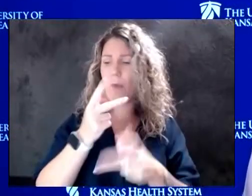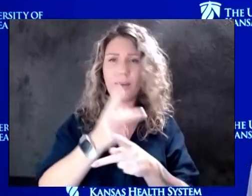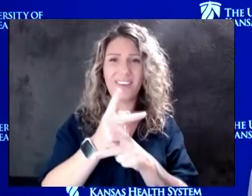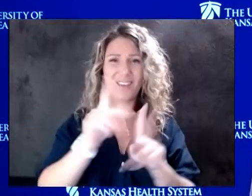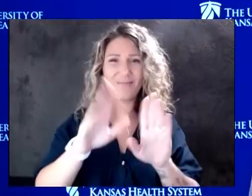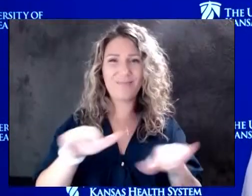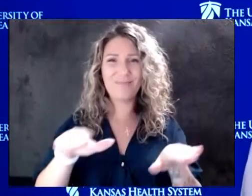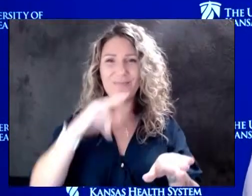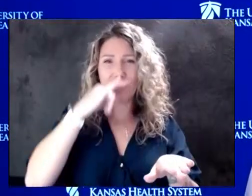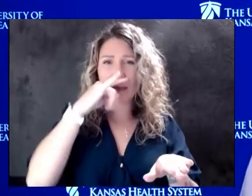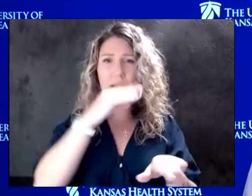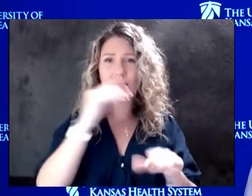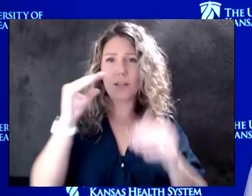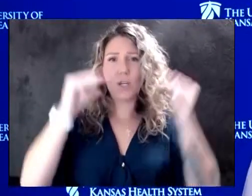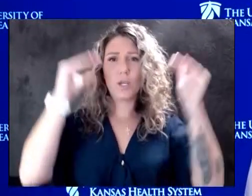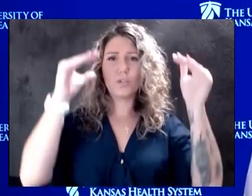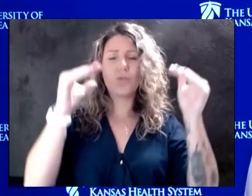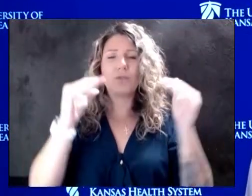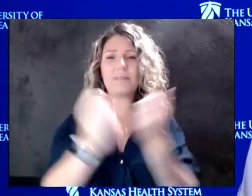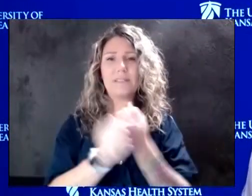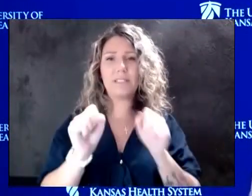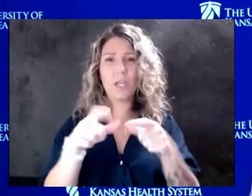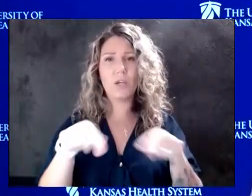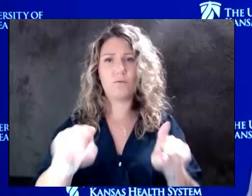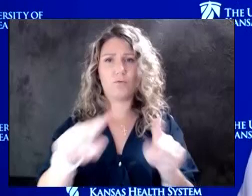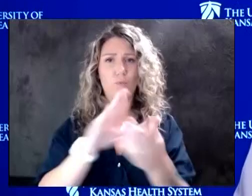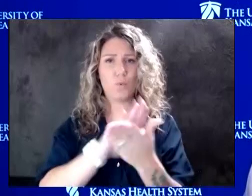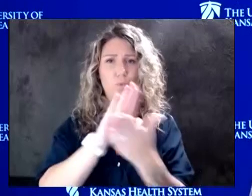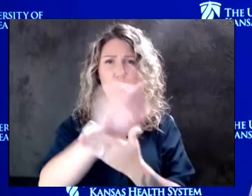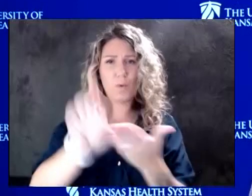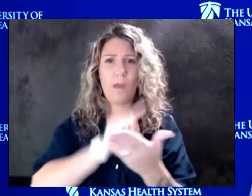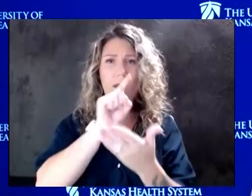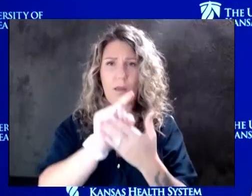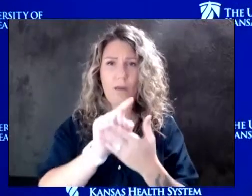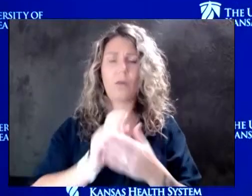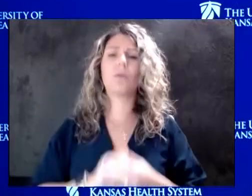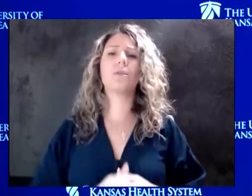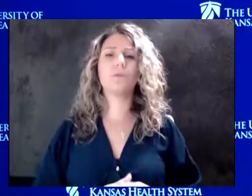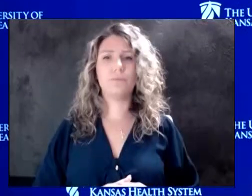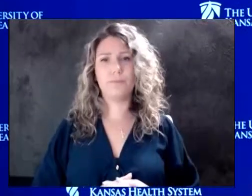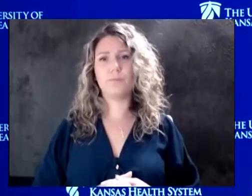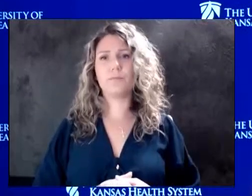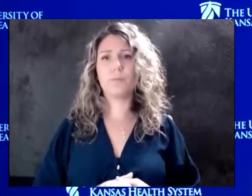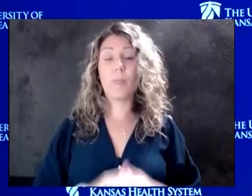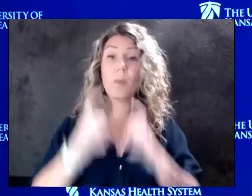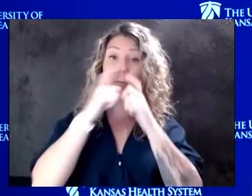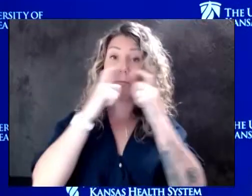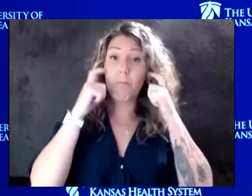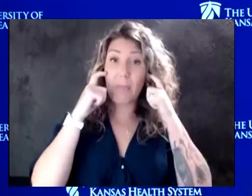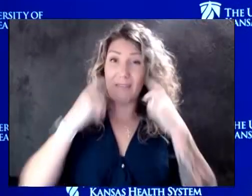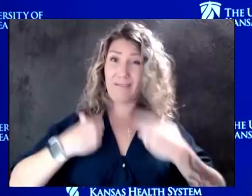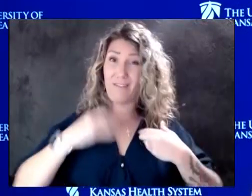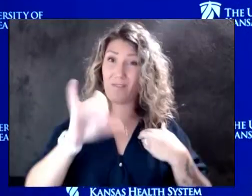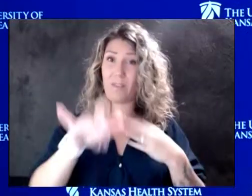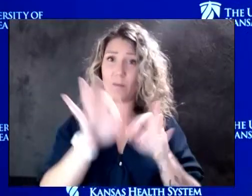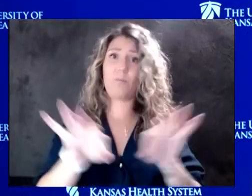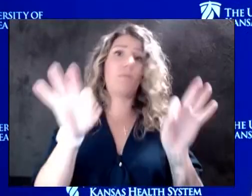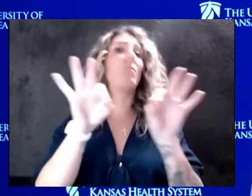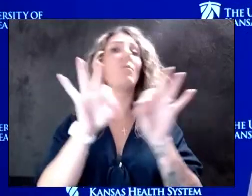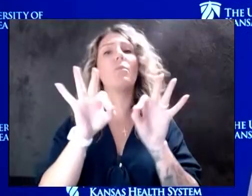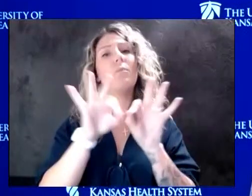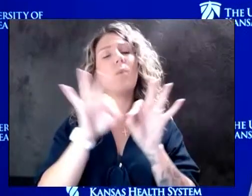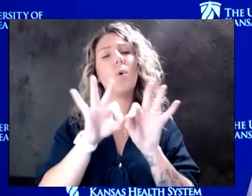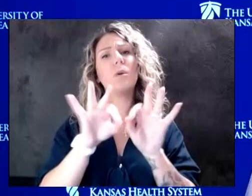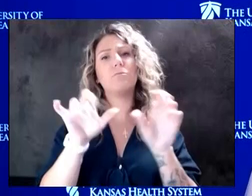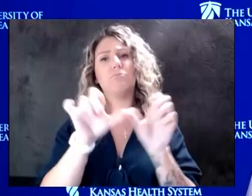in those schools safe during those school hours. And so I think having the masking is important, continuing to distance as much as possible.